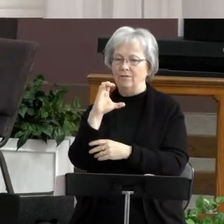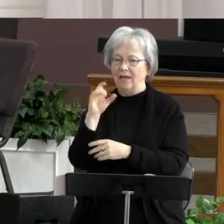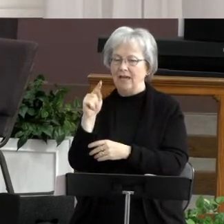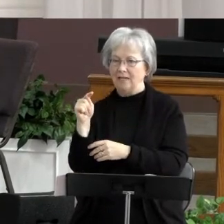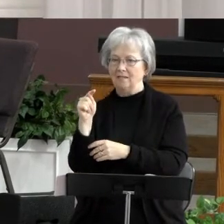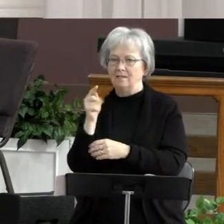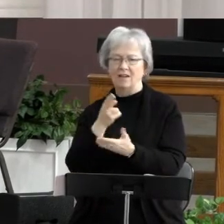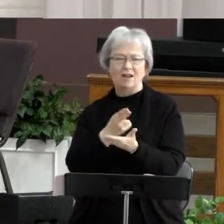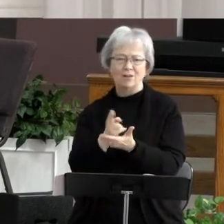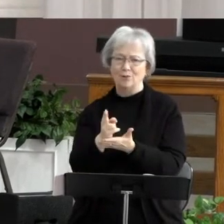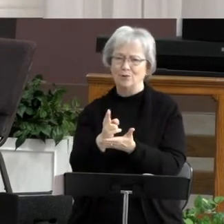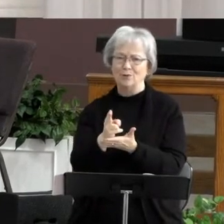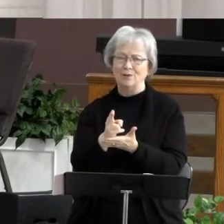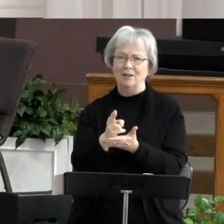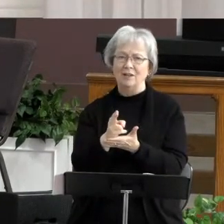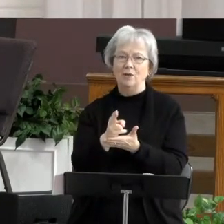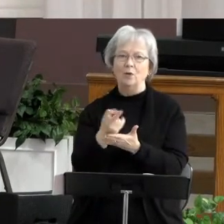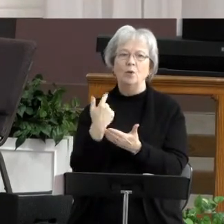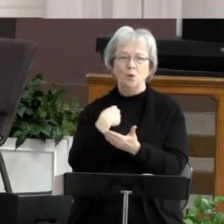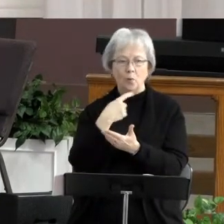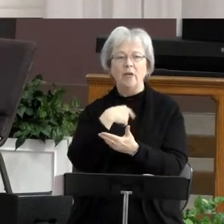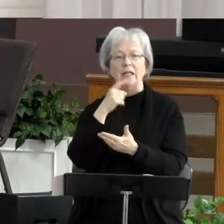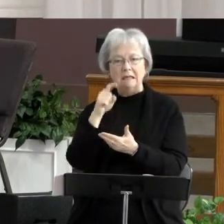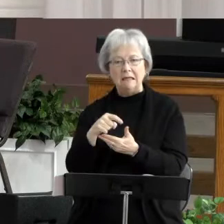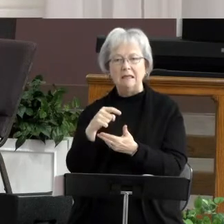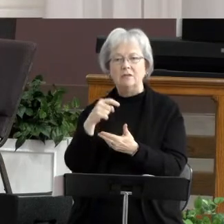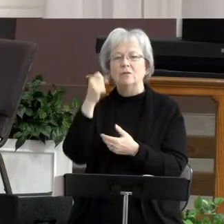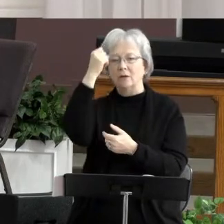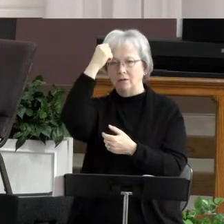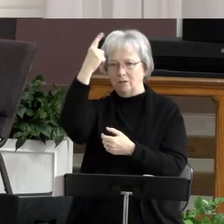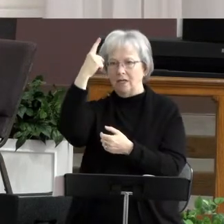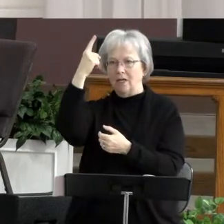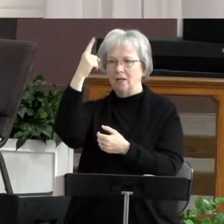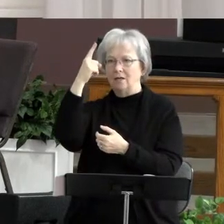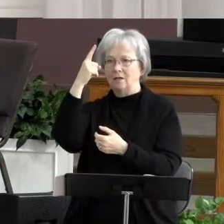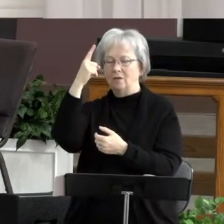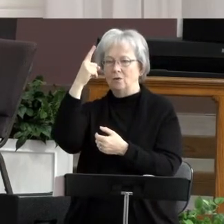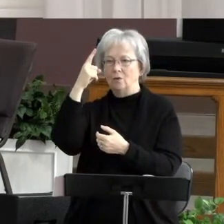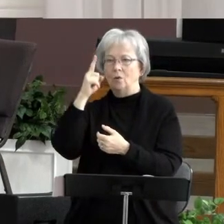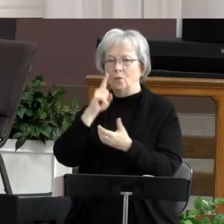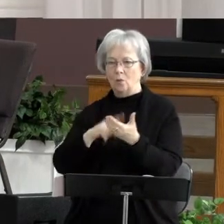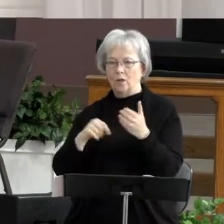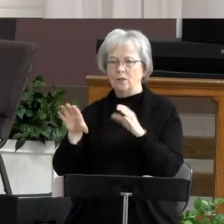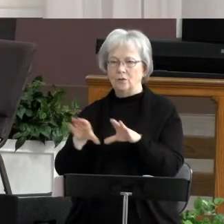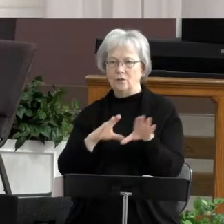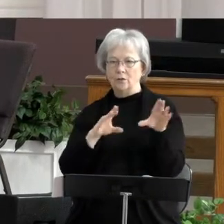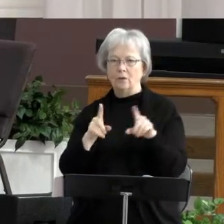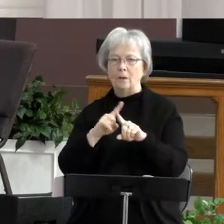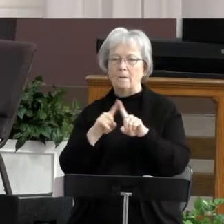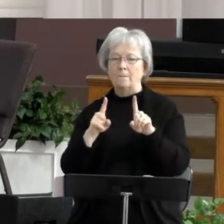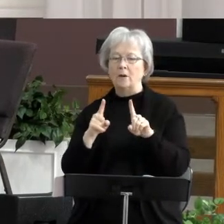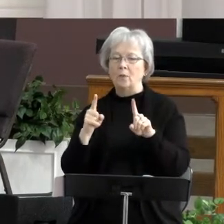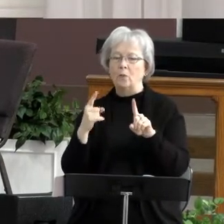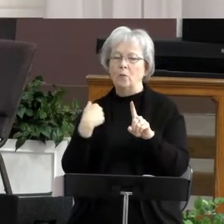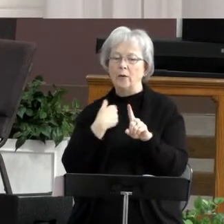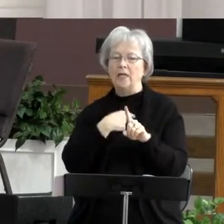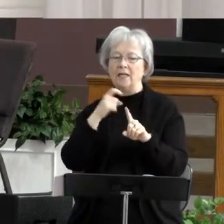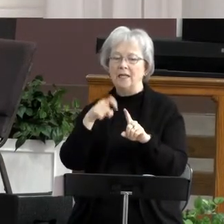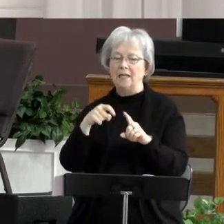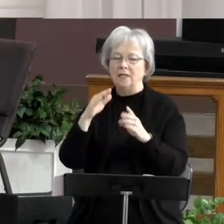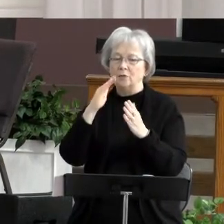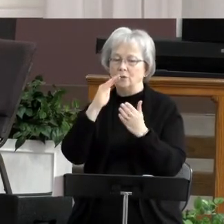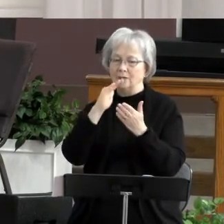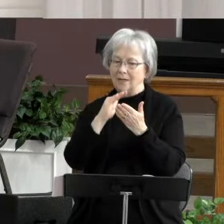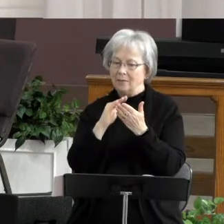While we need to be informed on what to do, we need to limit it to what is right and true.